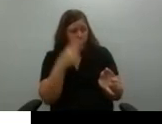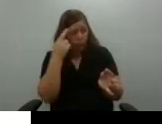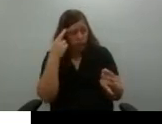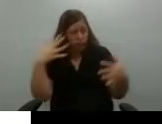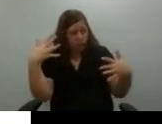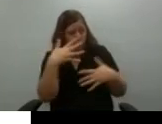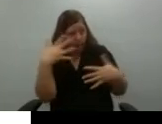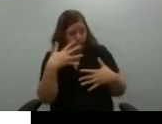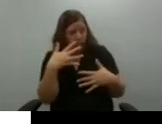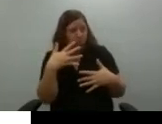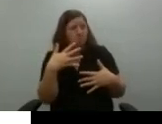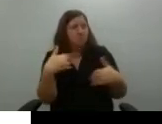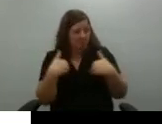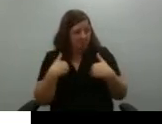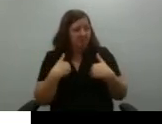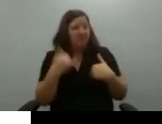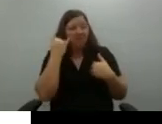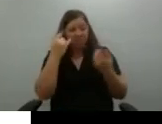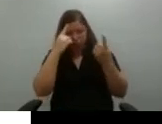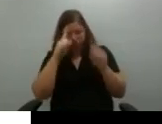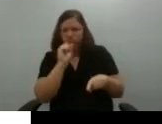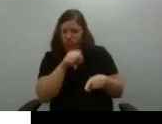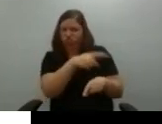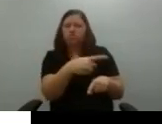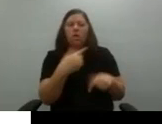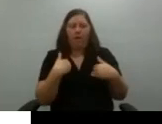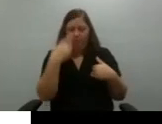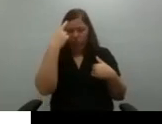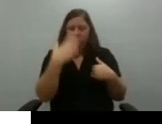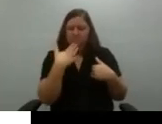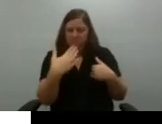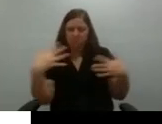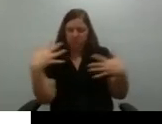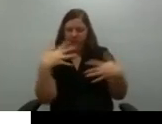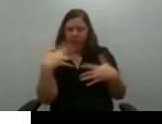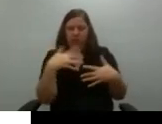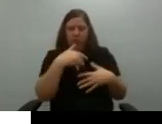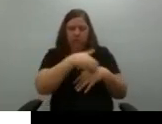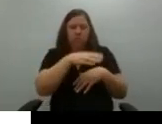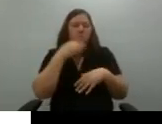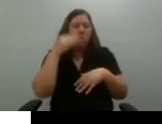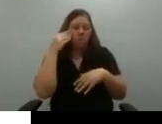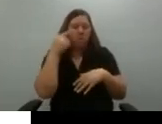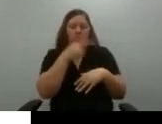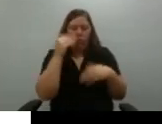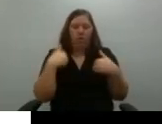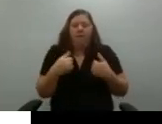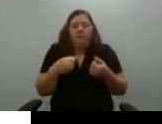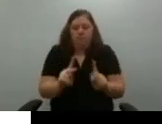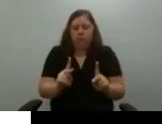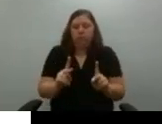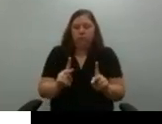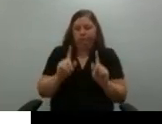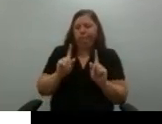country. And if they find that your fear is credible, then you will get a chance to present your case before an